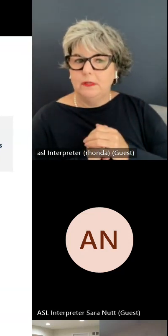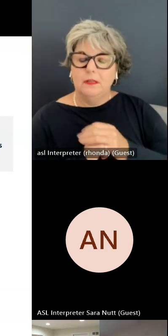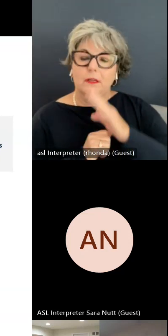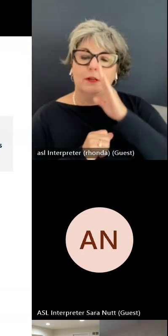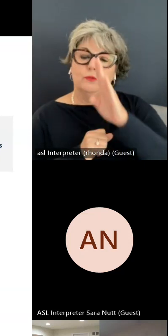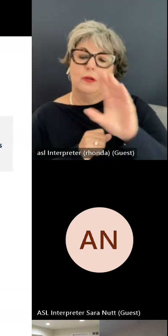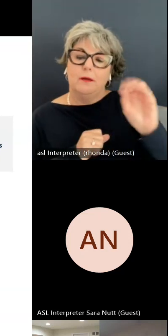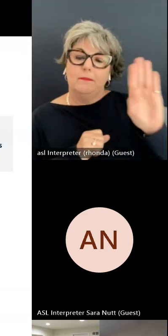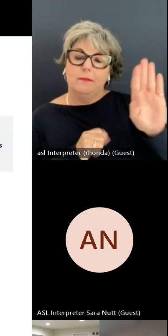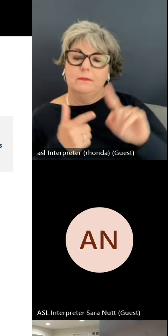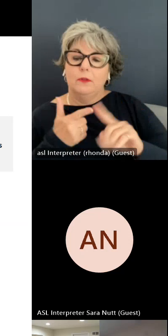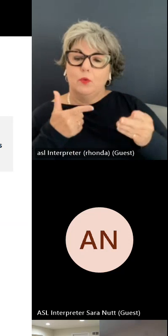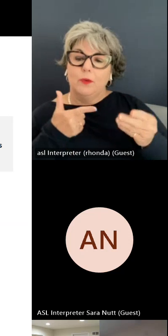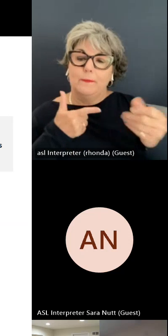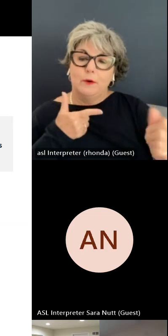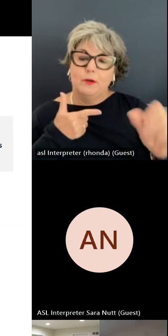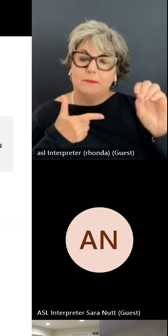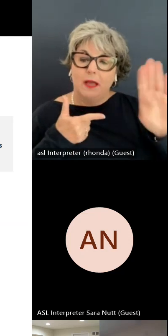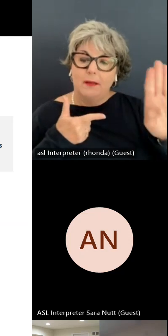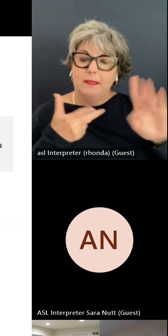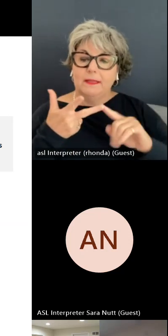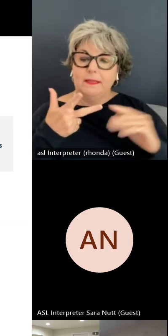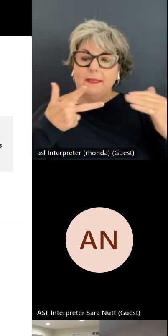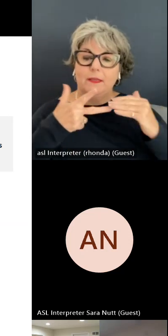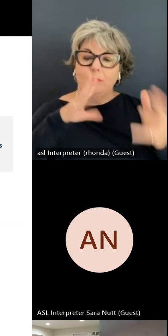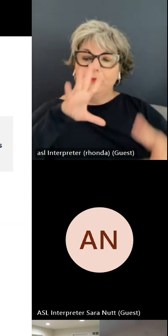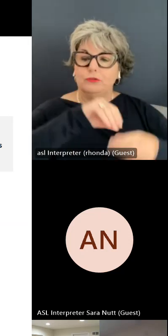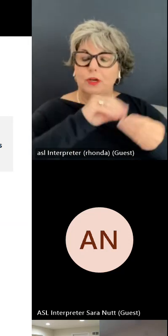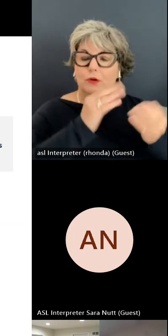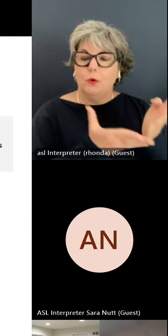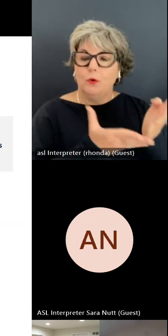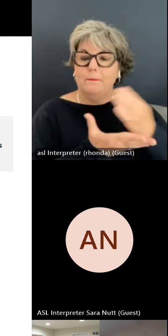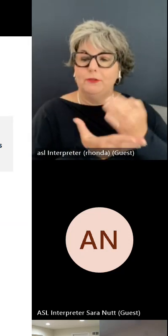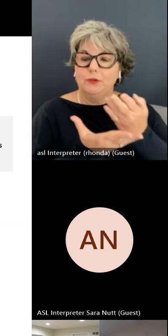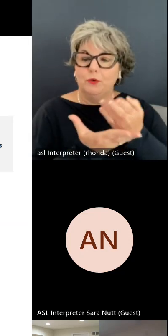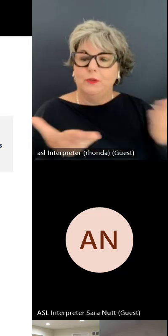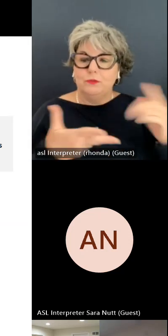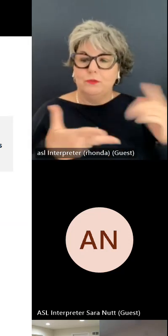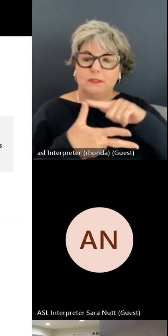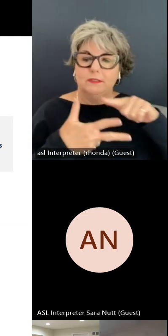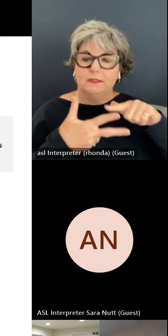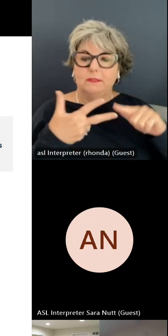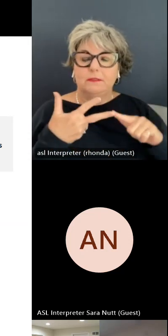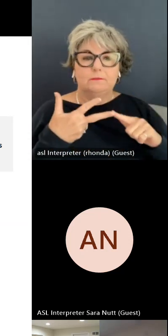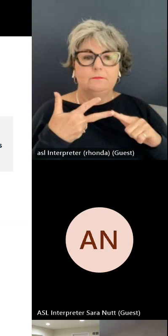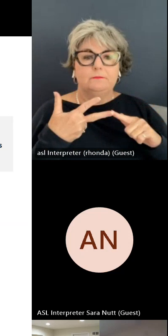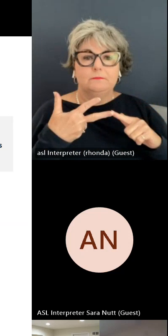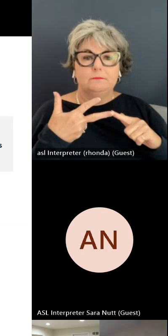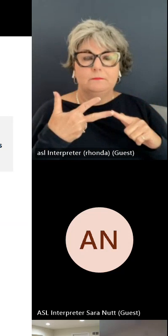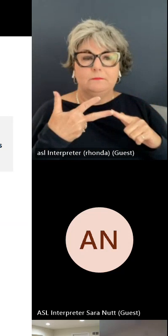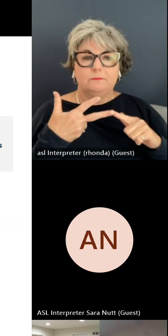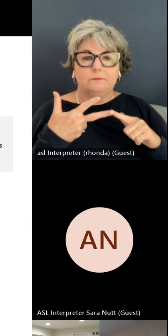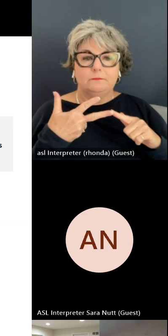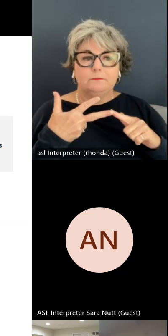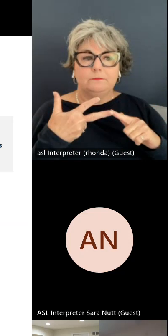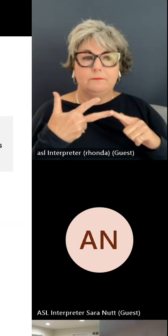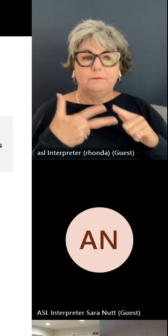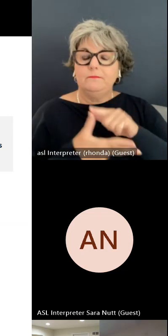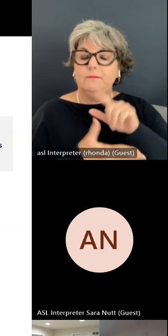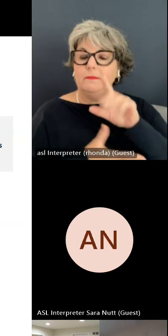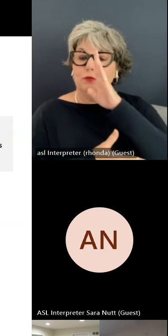plus reimbursable obligations equals total budgetary resources. And so the direct obligations